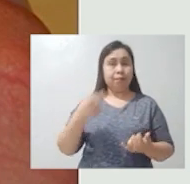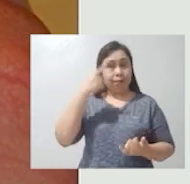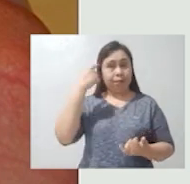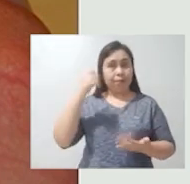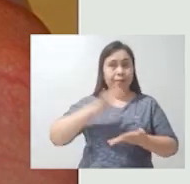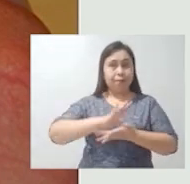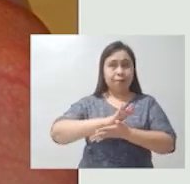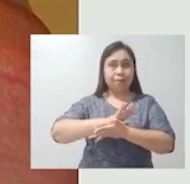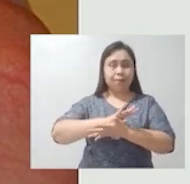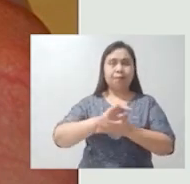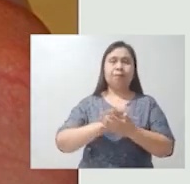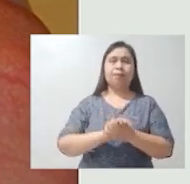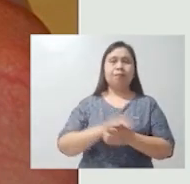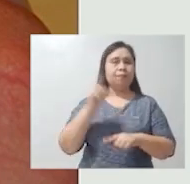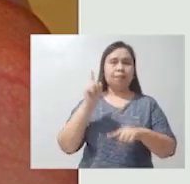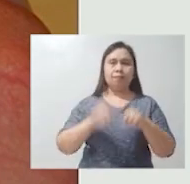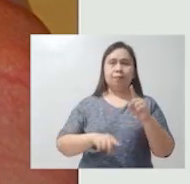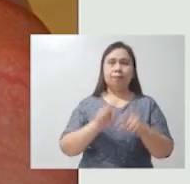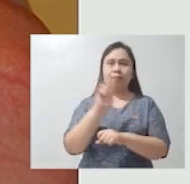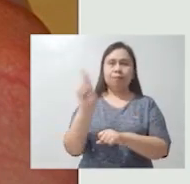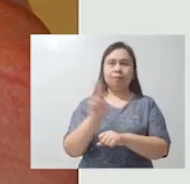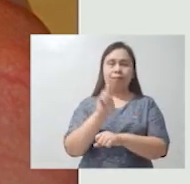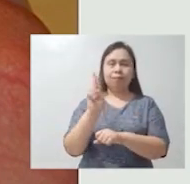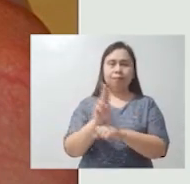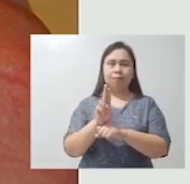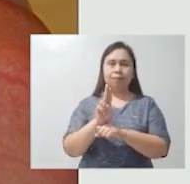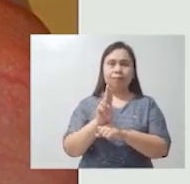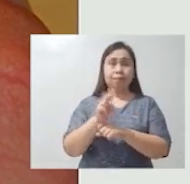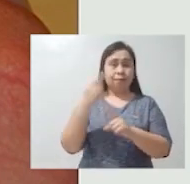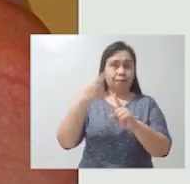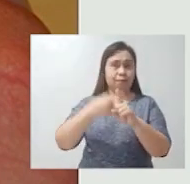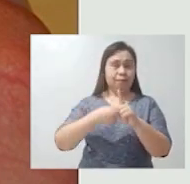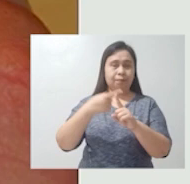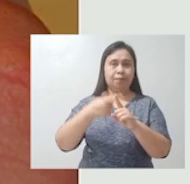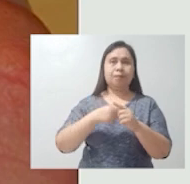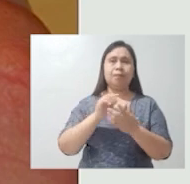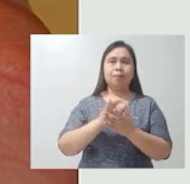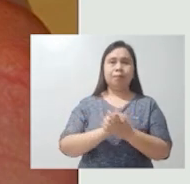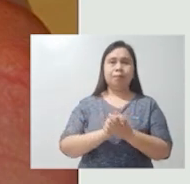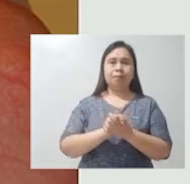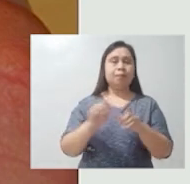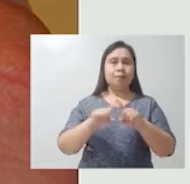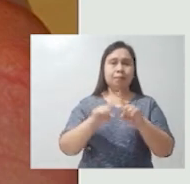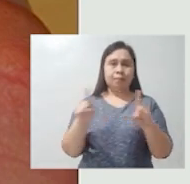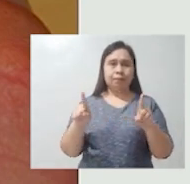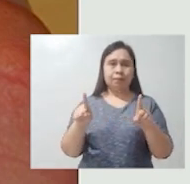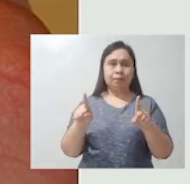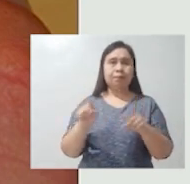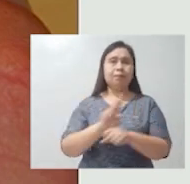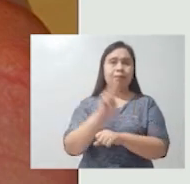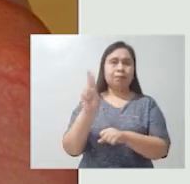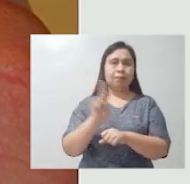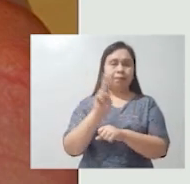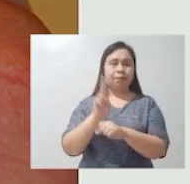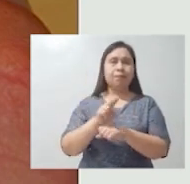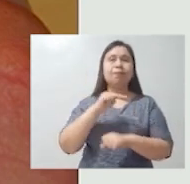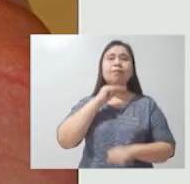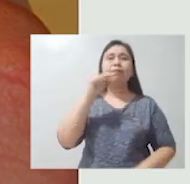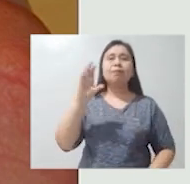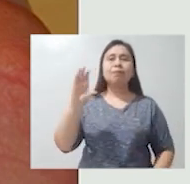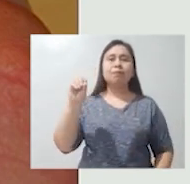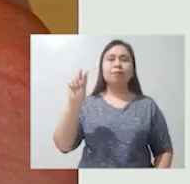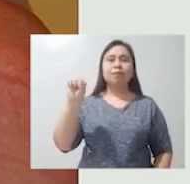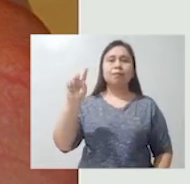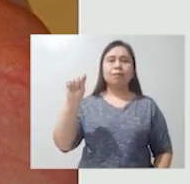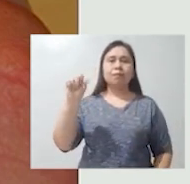pandemic, we cannot use the common laboratory thermometer. Instead, we are using the non-contact